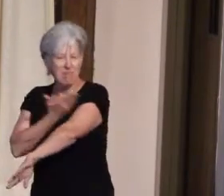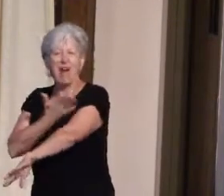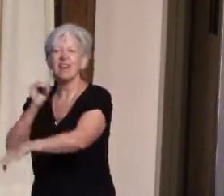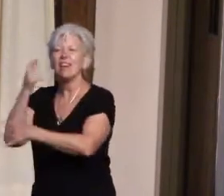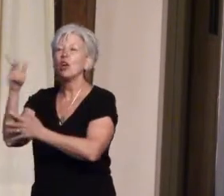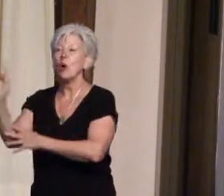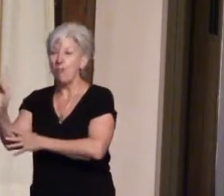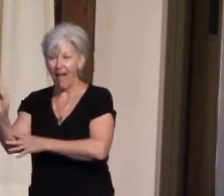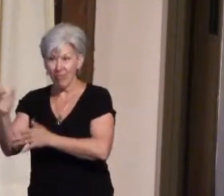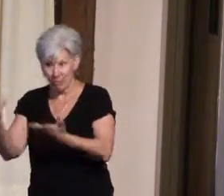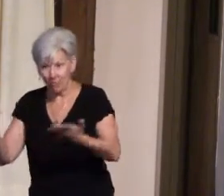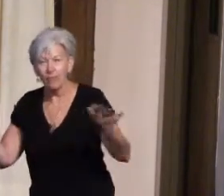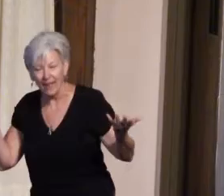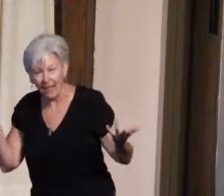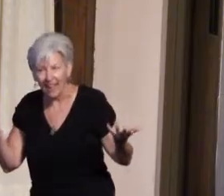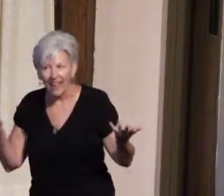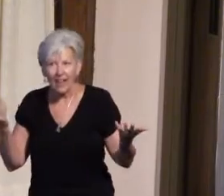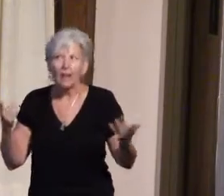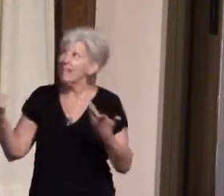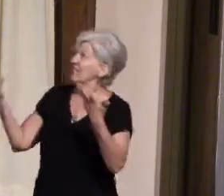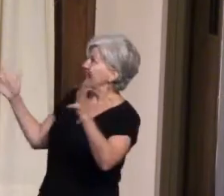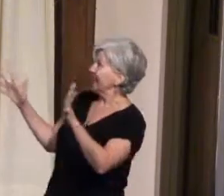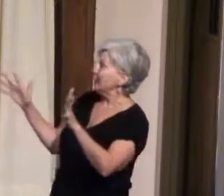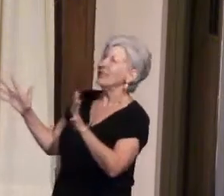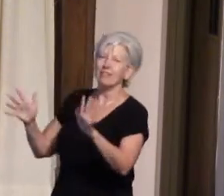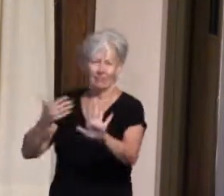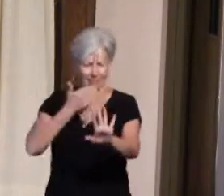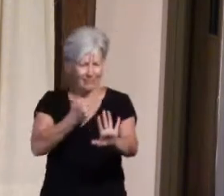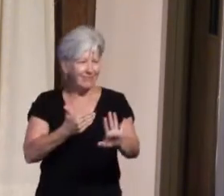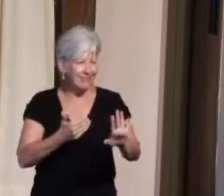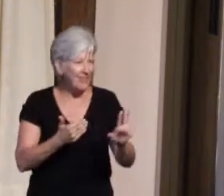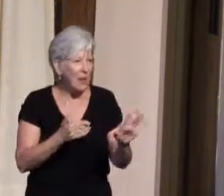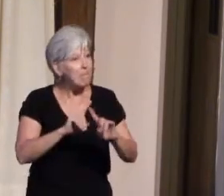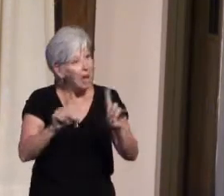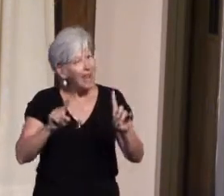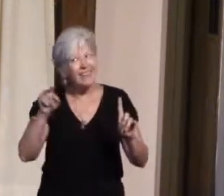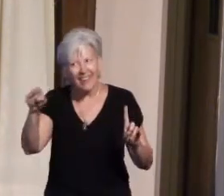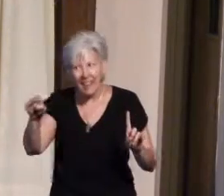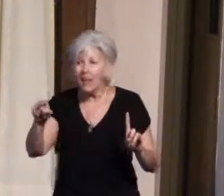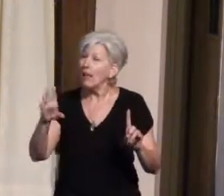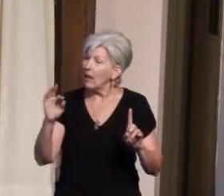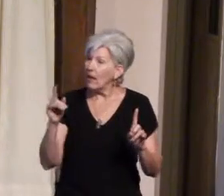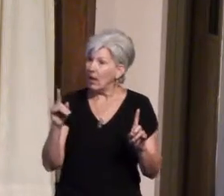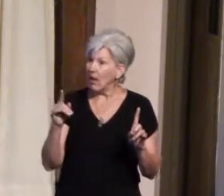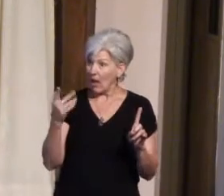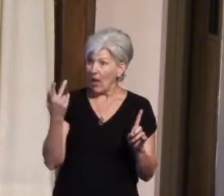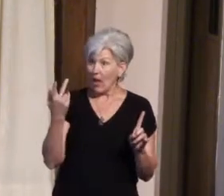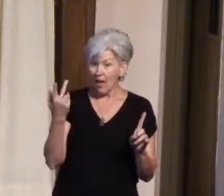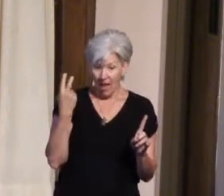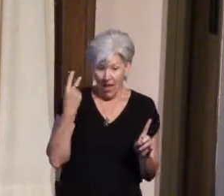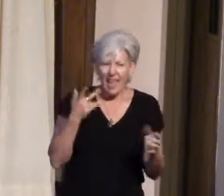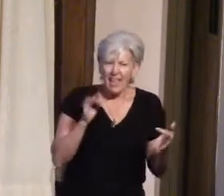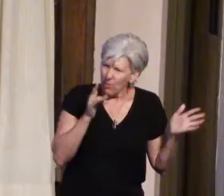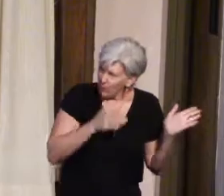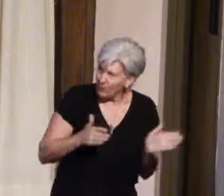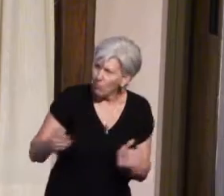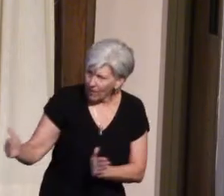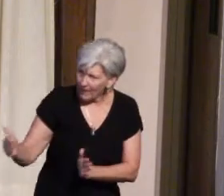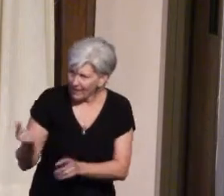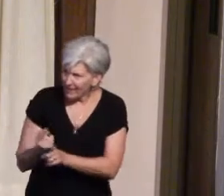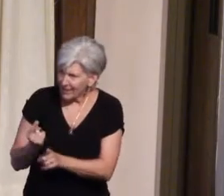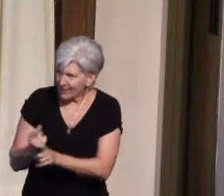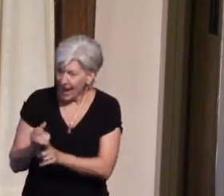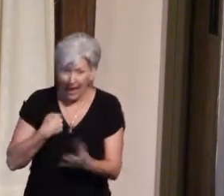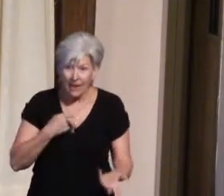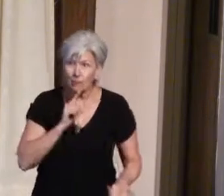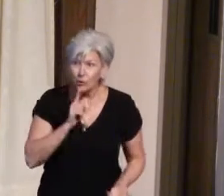a process, right? Am I right? There was a process. Right, and some of those things, I'm sure, didn't look like blessings at first. Well, for